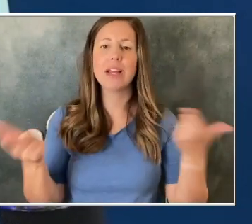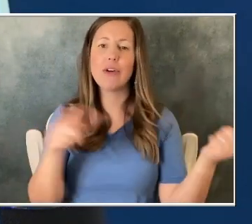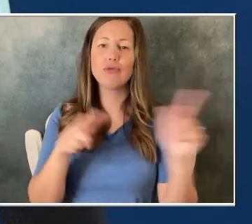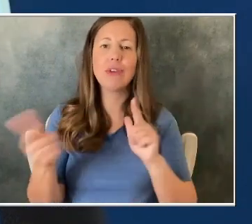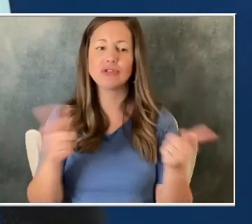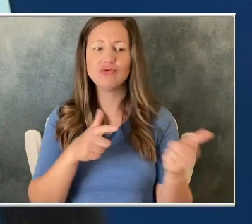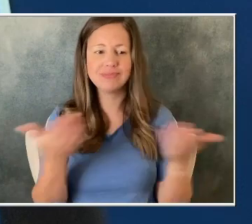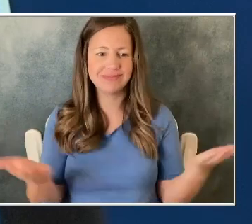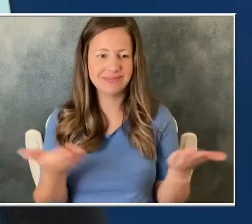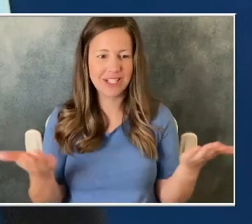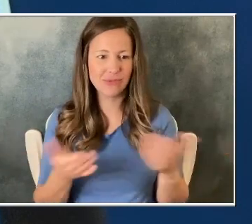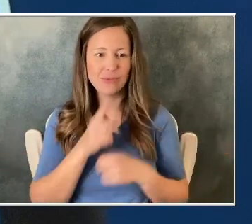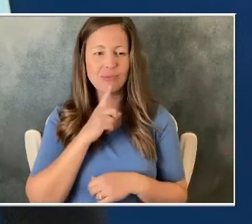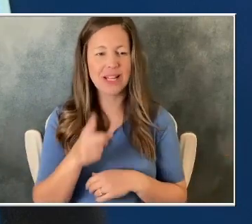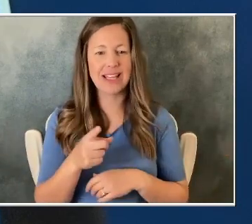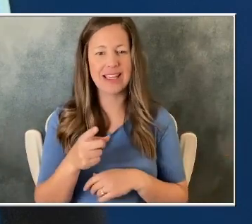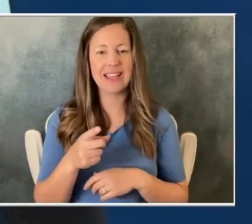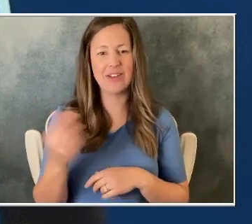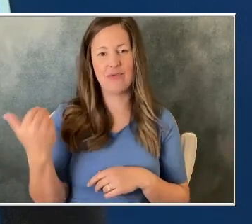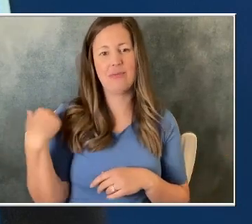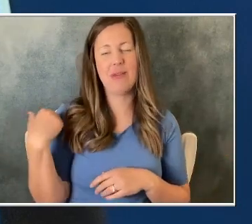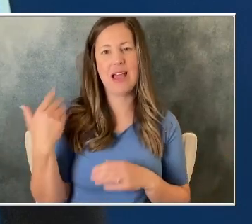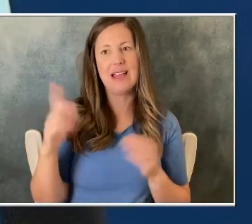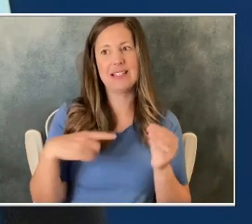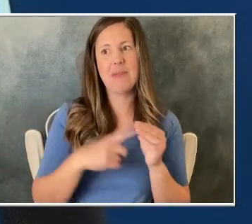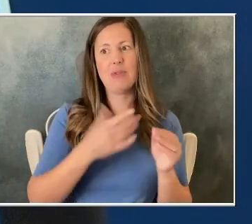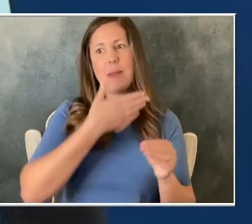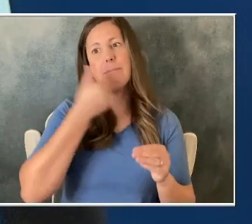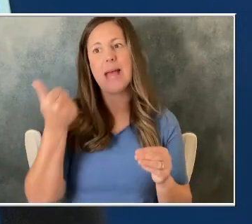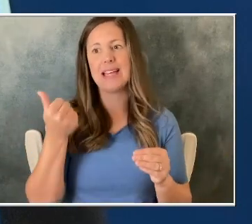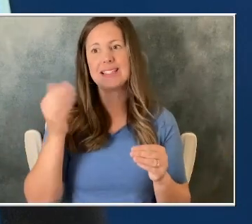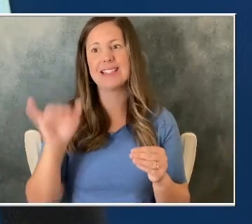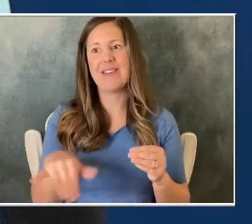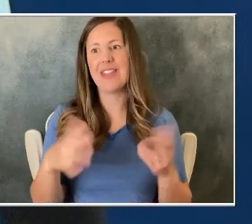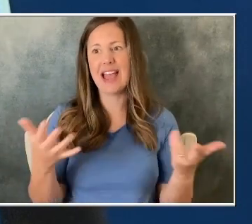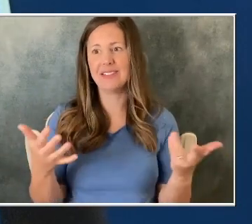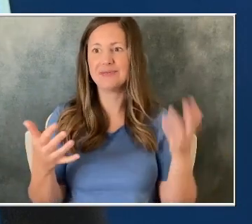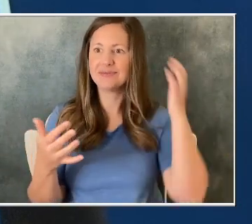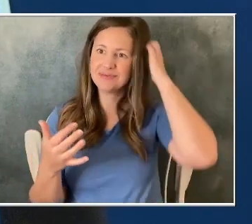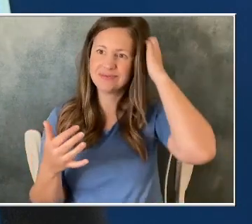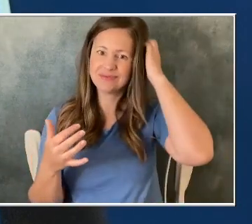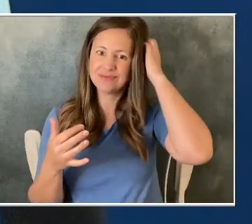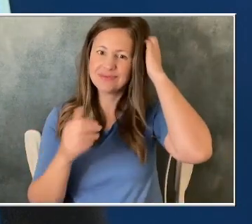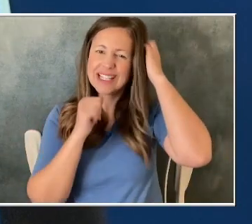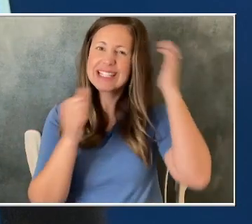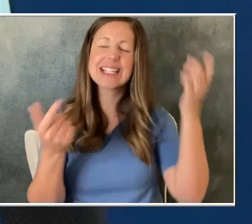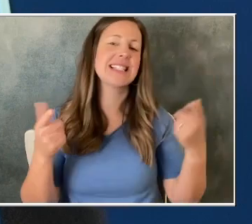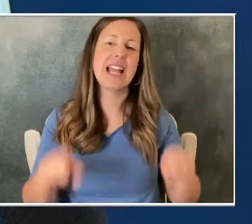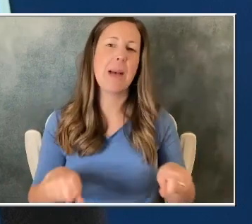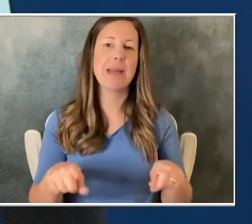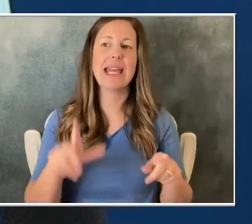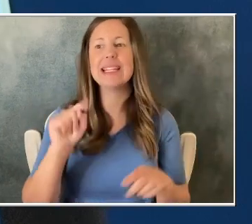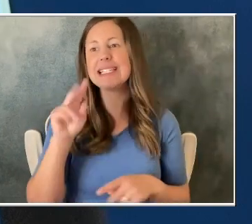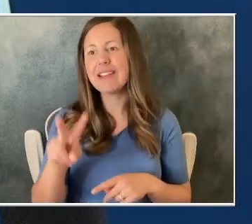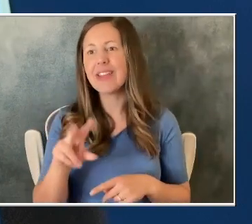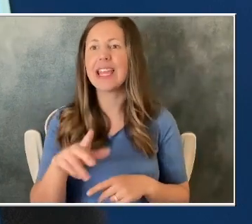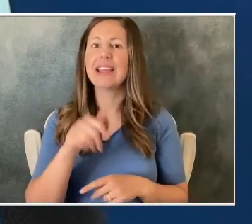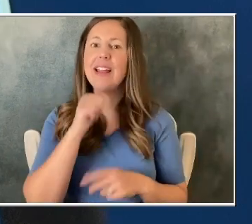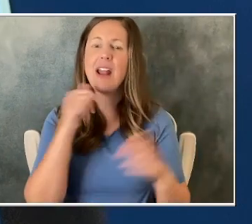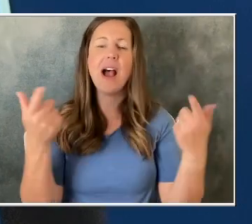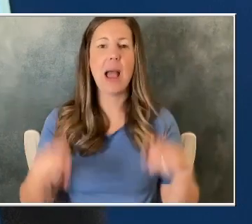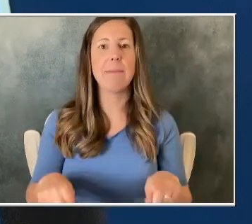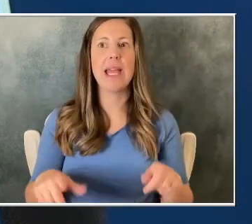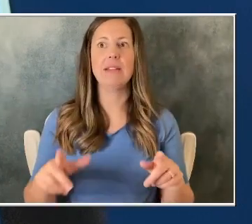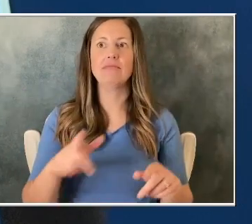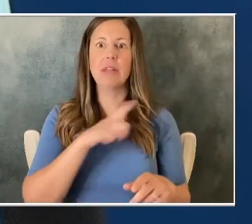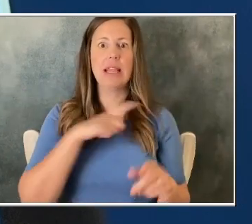It reminds us of what the best of medicine really is. It doesn't take place on television, and it doesn't take place on the legislative floor when legislators